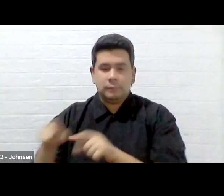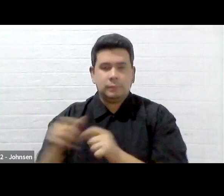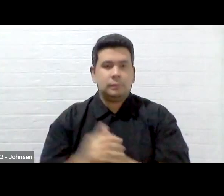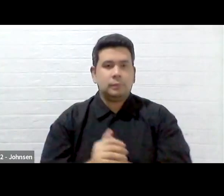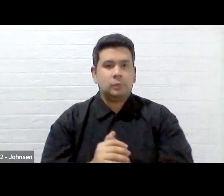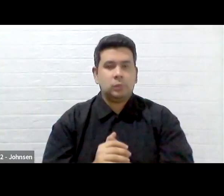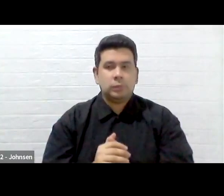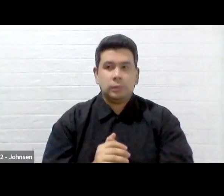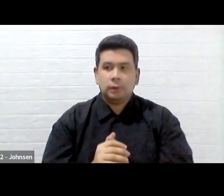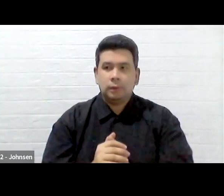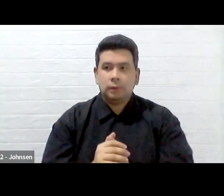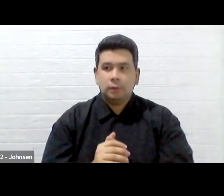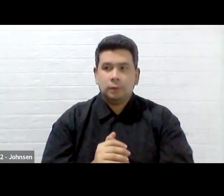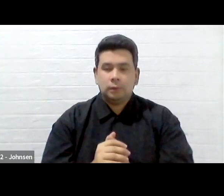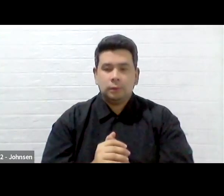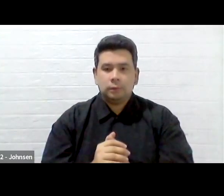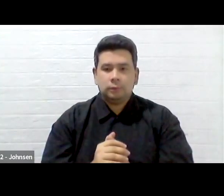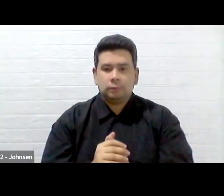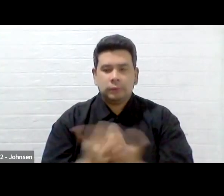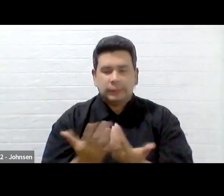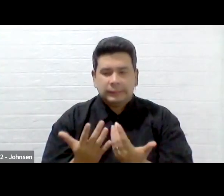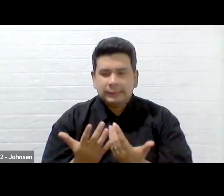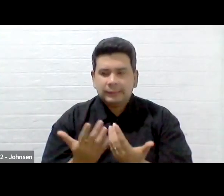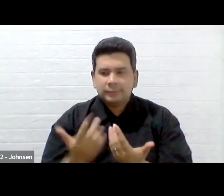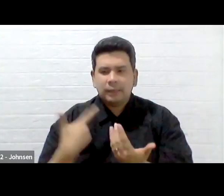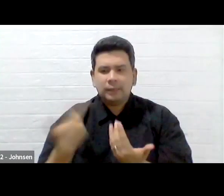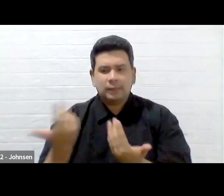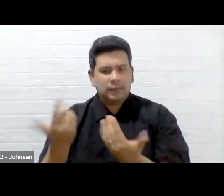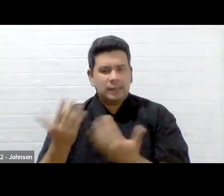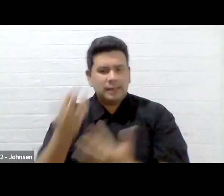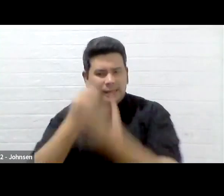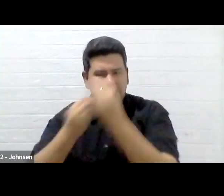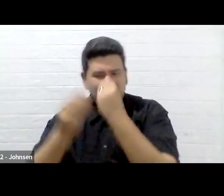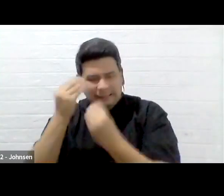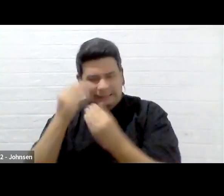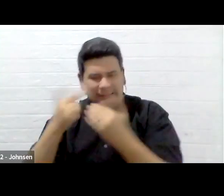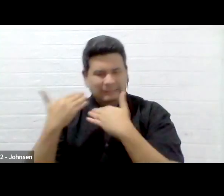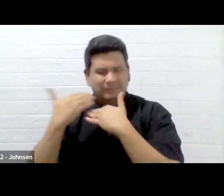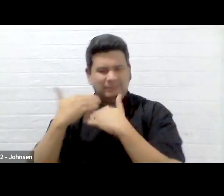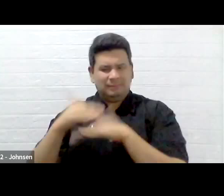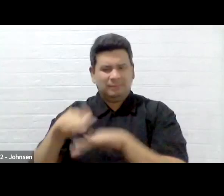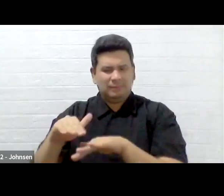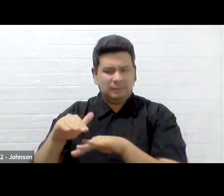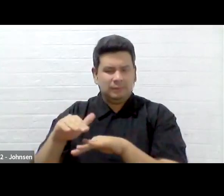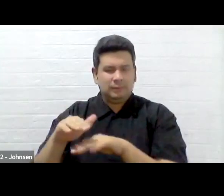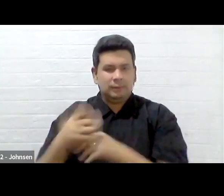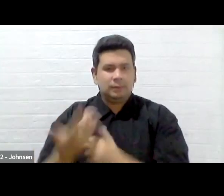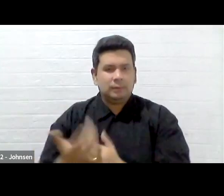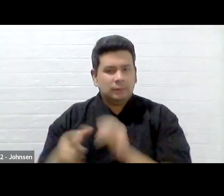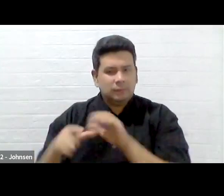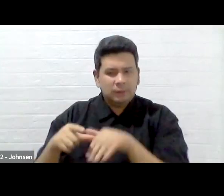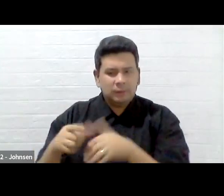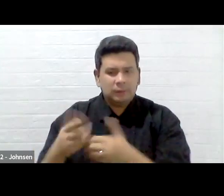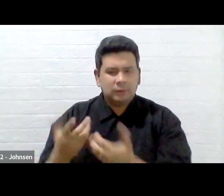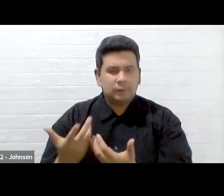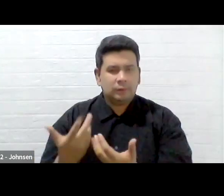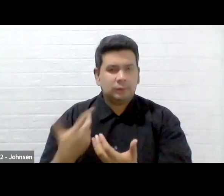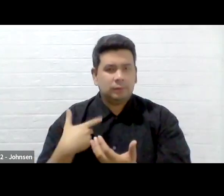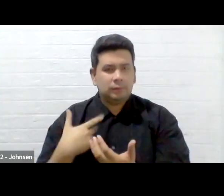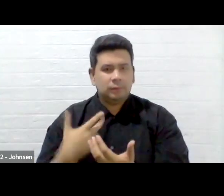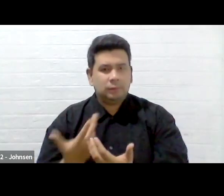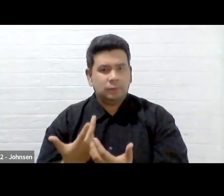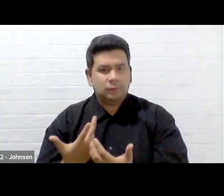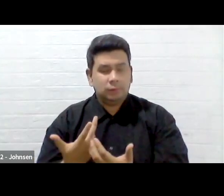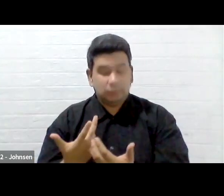learning disabilities. Somebody now is starting to look into the possibility, of starting a learning disabilities